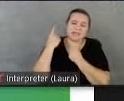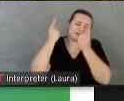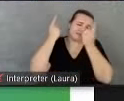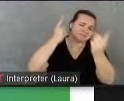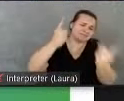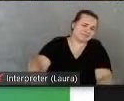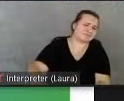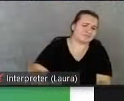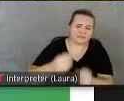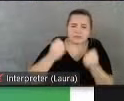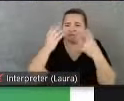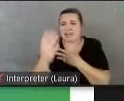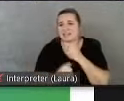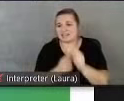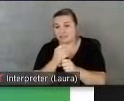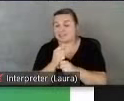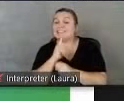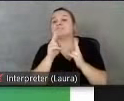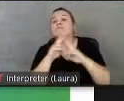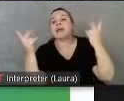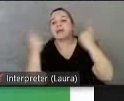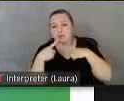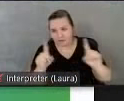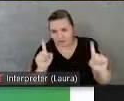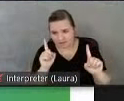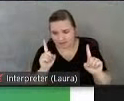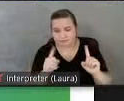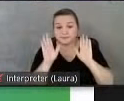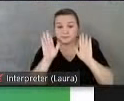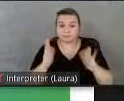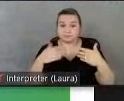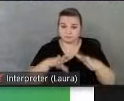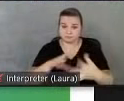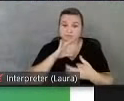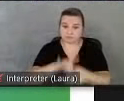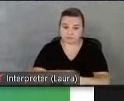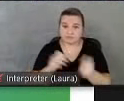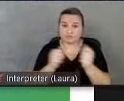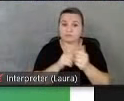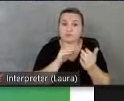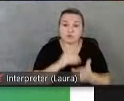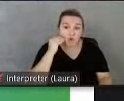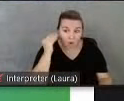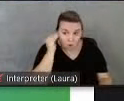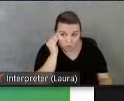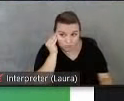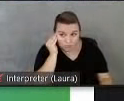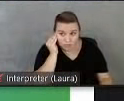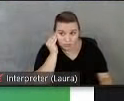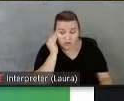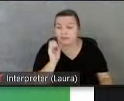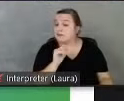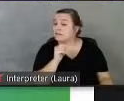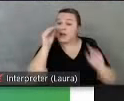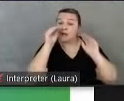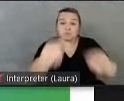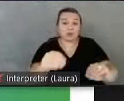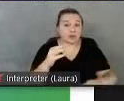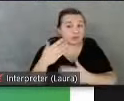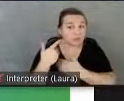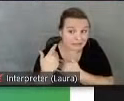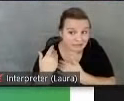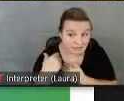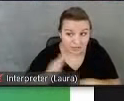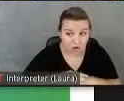fairly effective. And yes, it's a great way of connecting with the home, not putting the responsibility on the home,